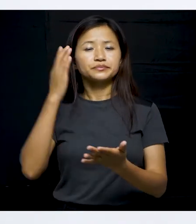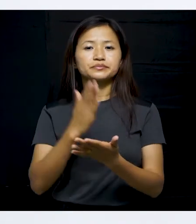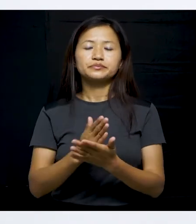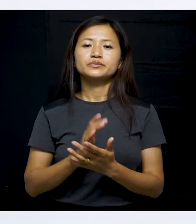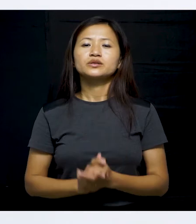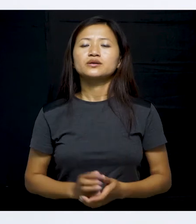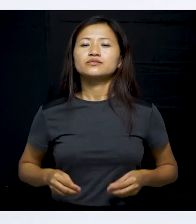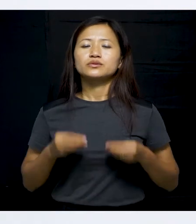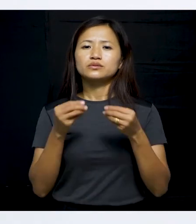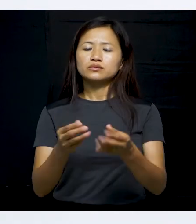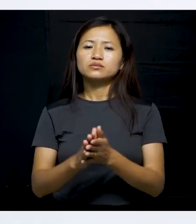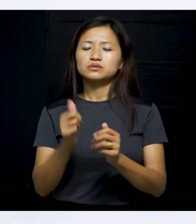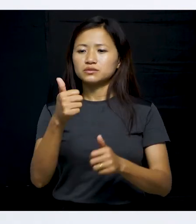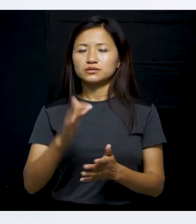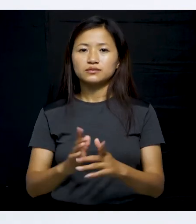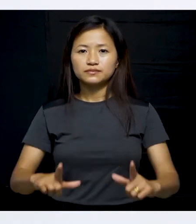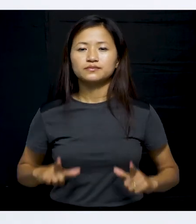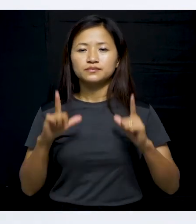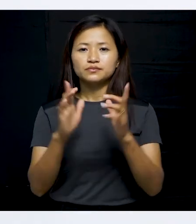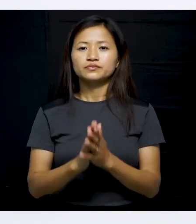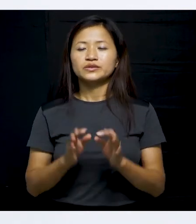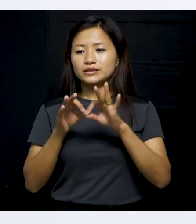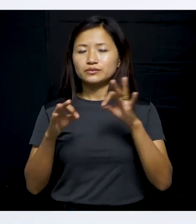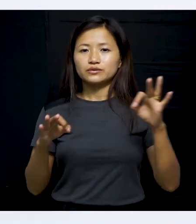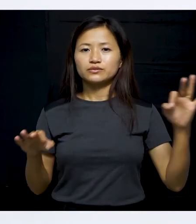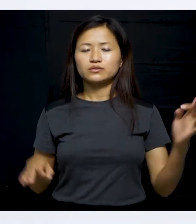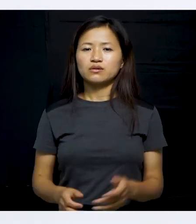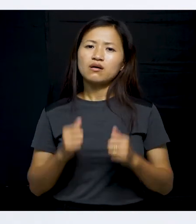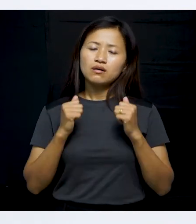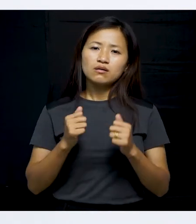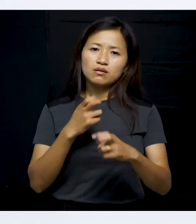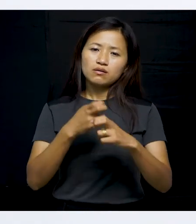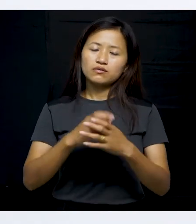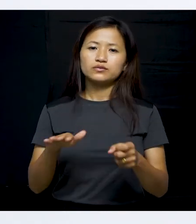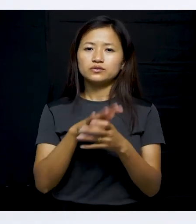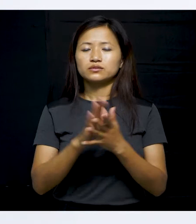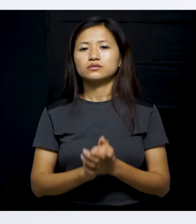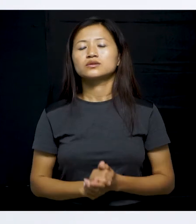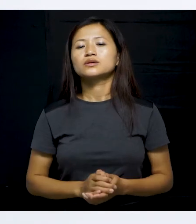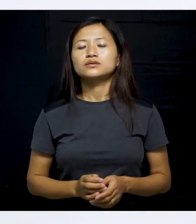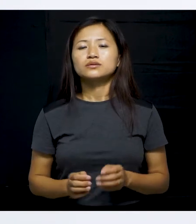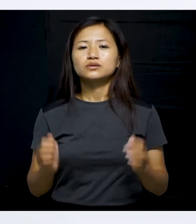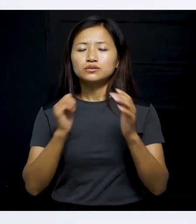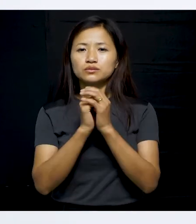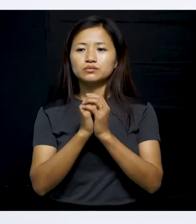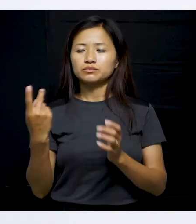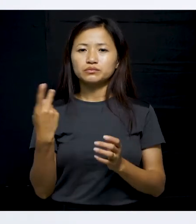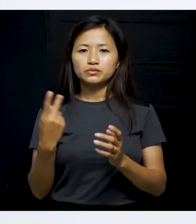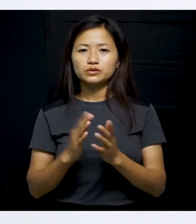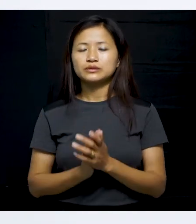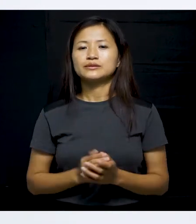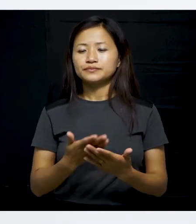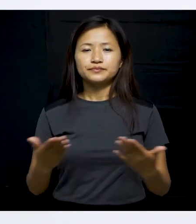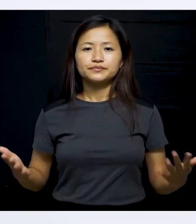spirits give them good life, as well as the spirits can do something harmful against them. So they used to worship both of them.